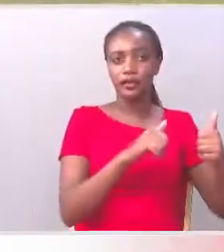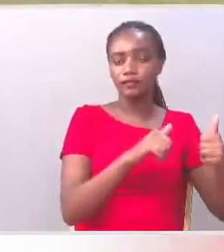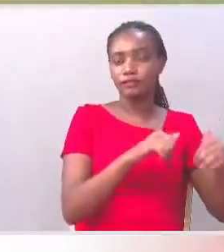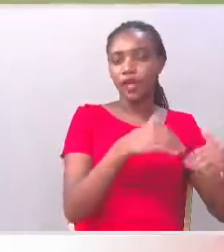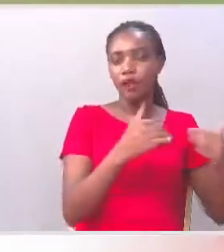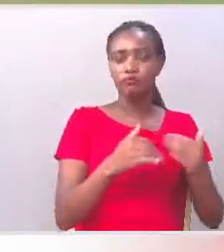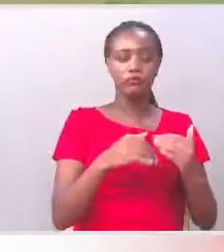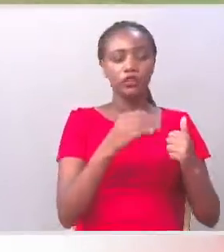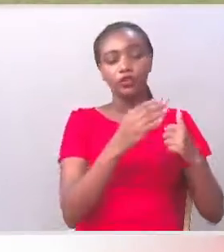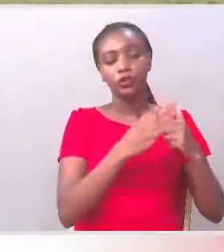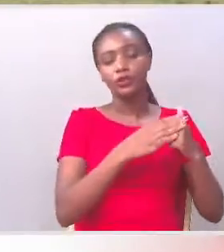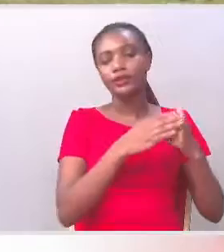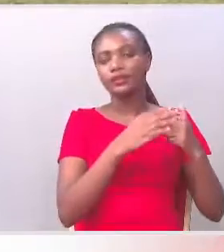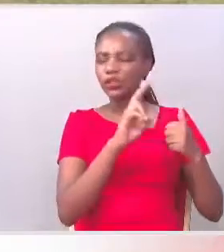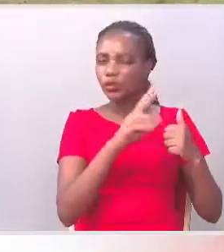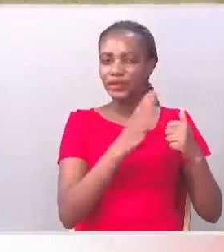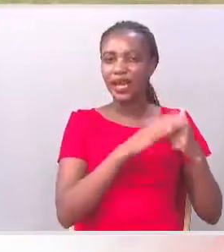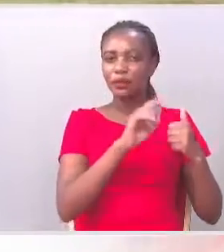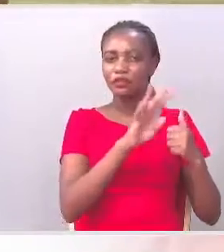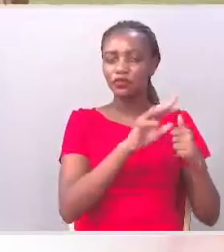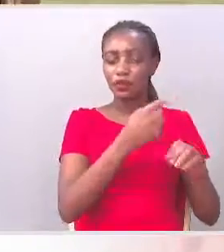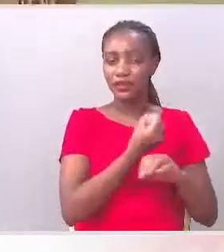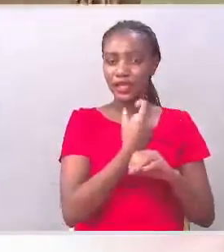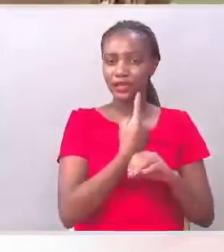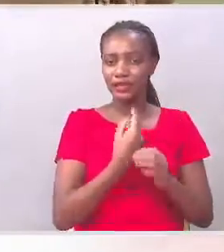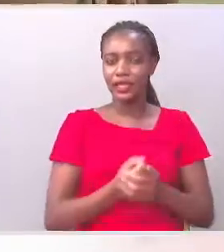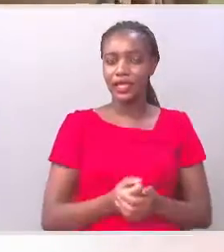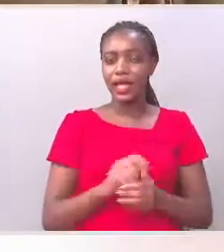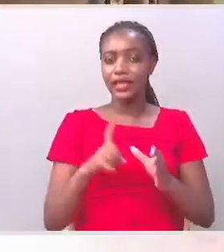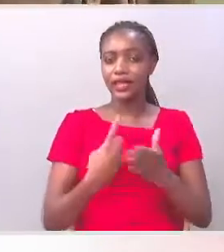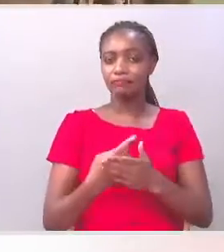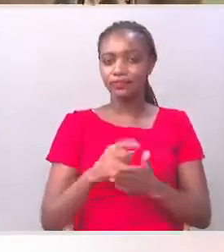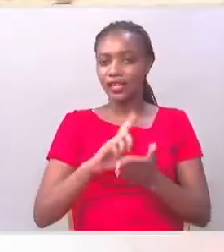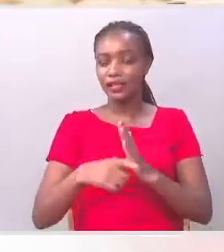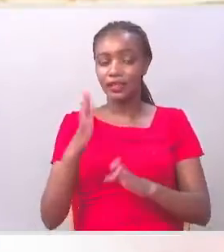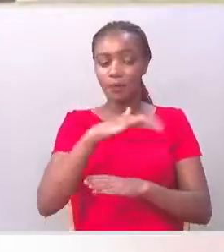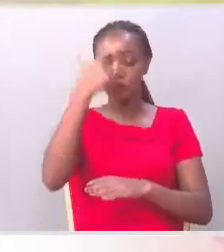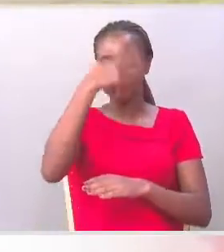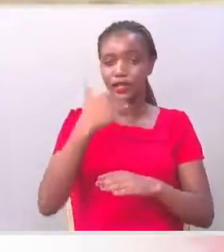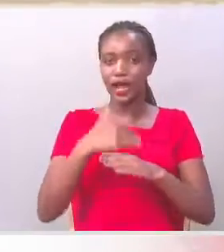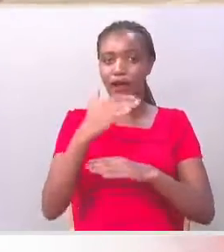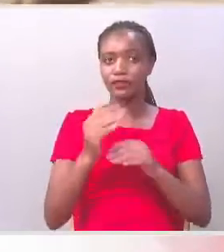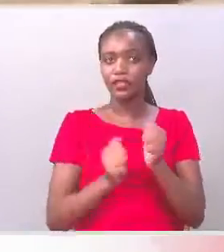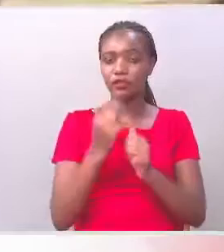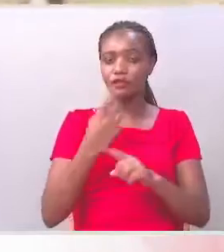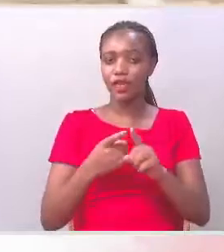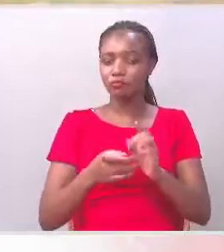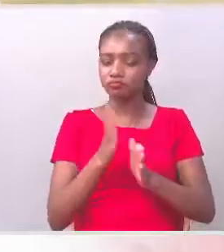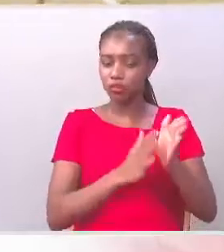29.4 seconds in the 202-kilometer-long race, made a return to Thika after a 12-year hiatus.